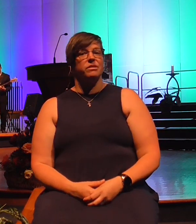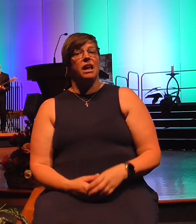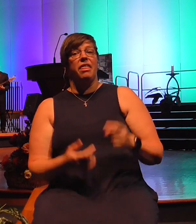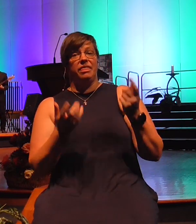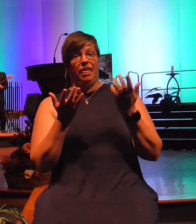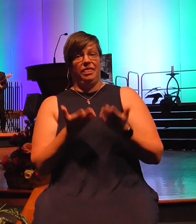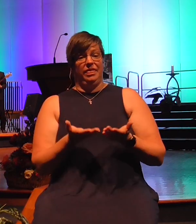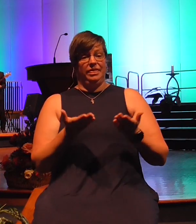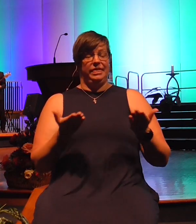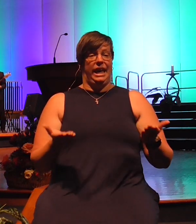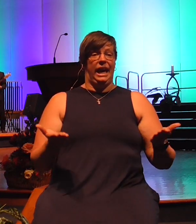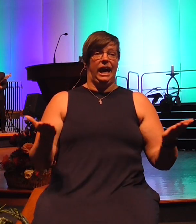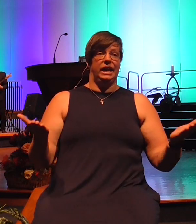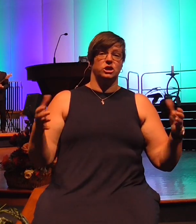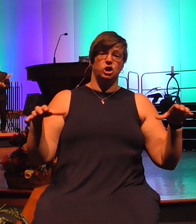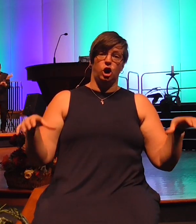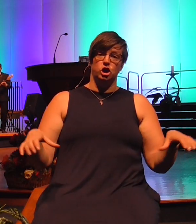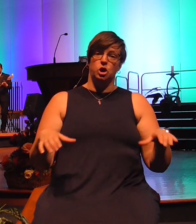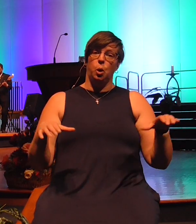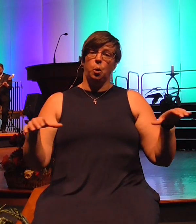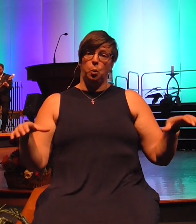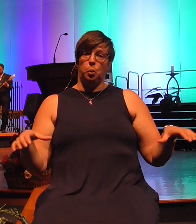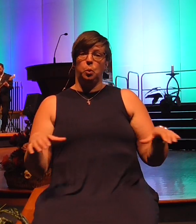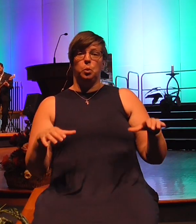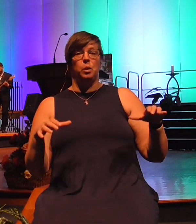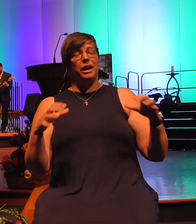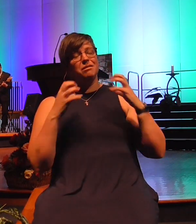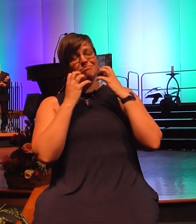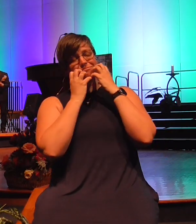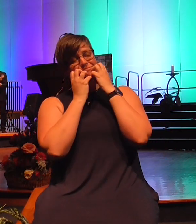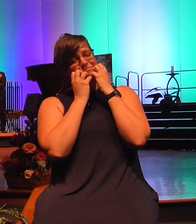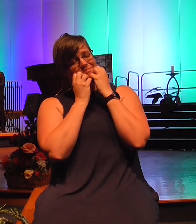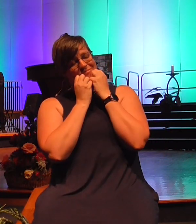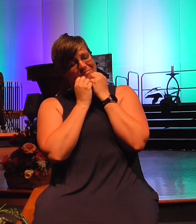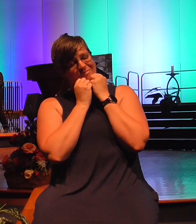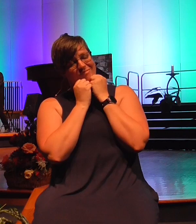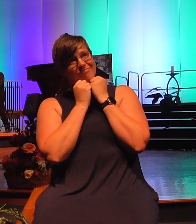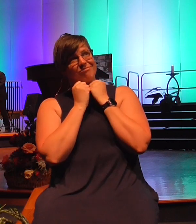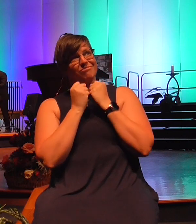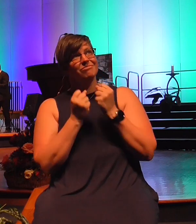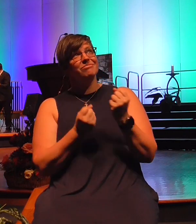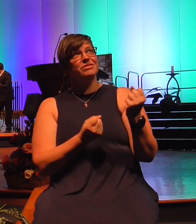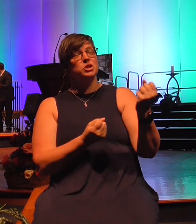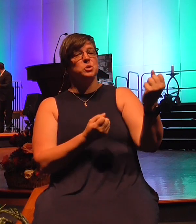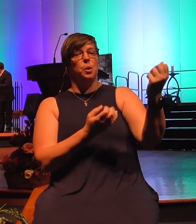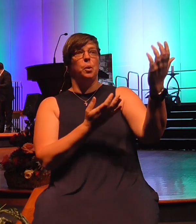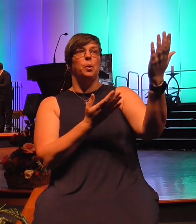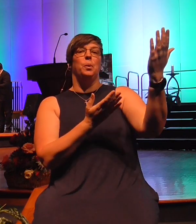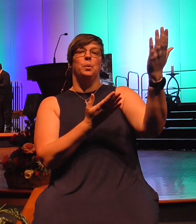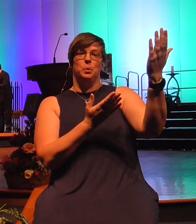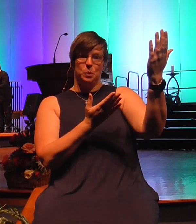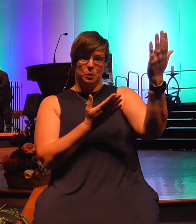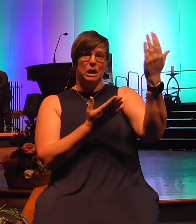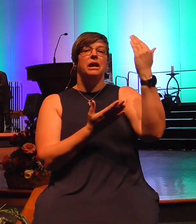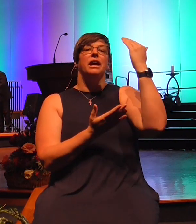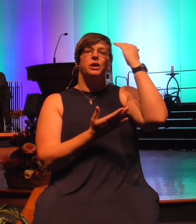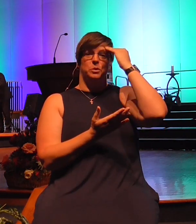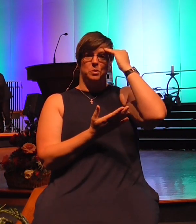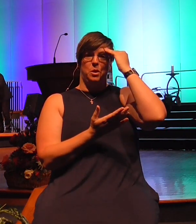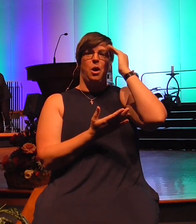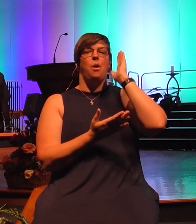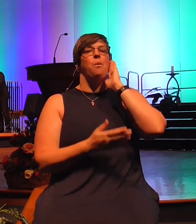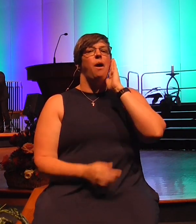the things you do endear me to you. You